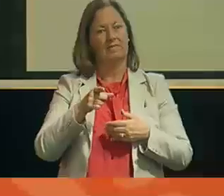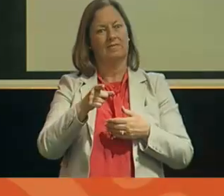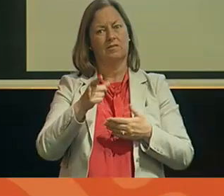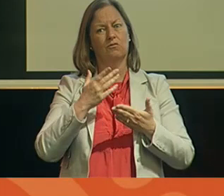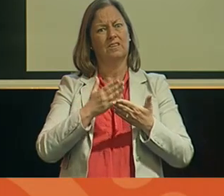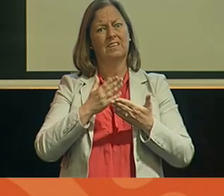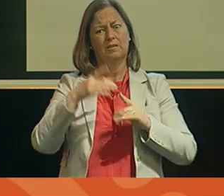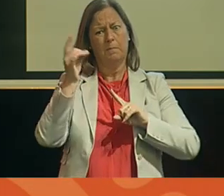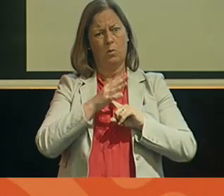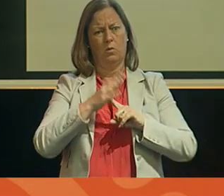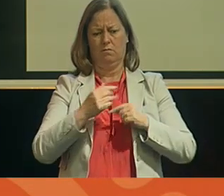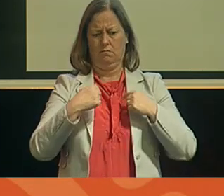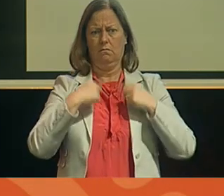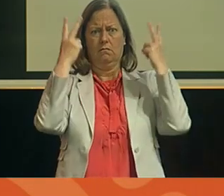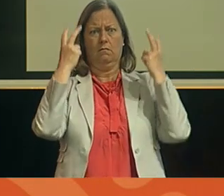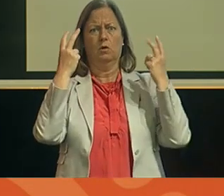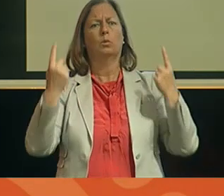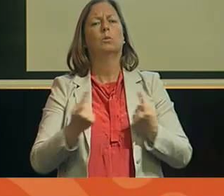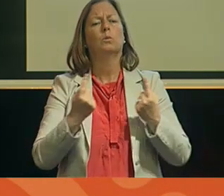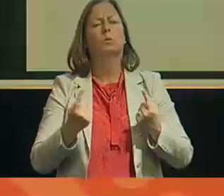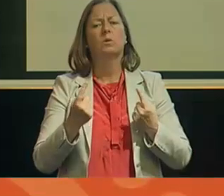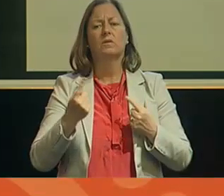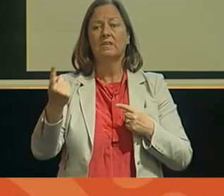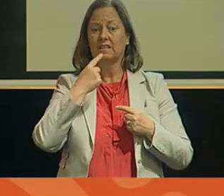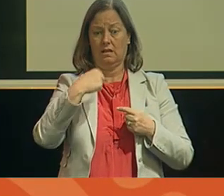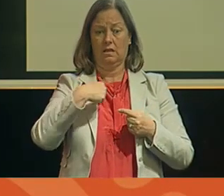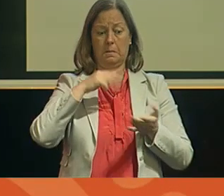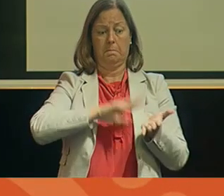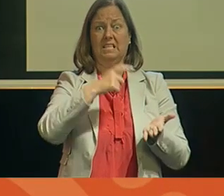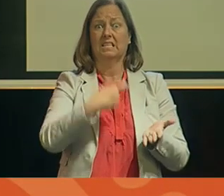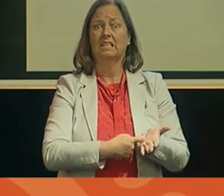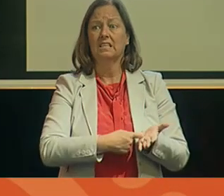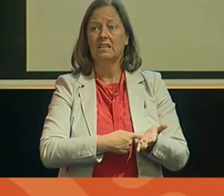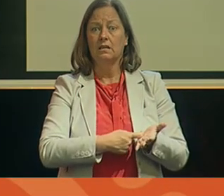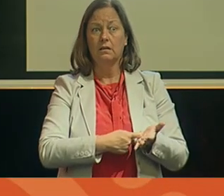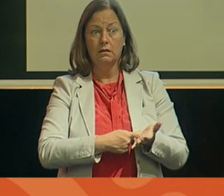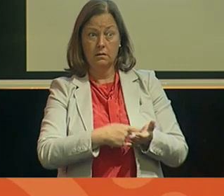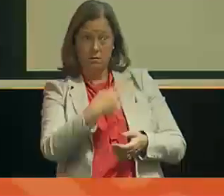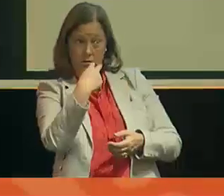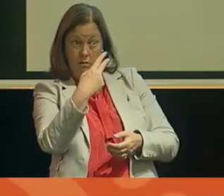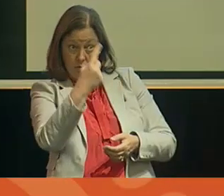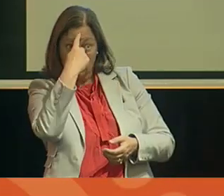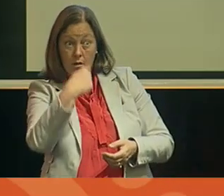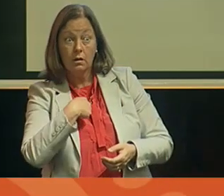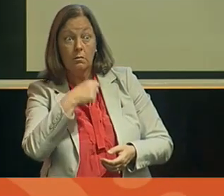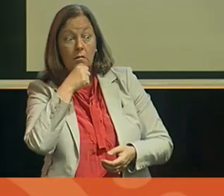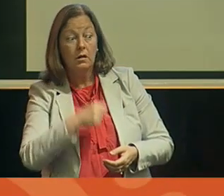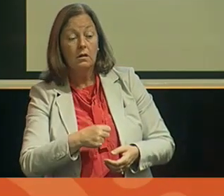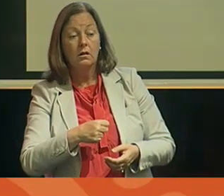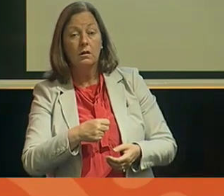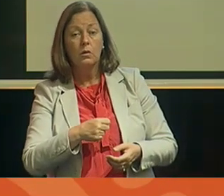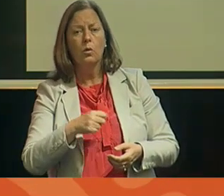us trans people. If a person calls me by Mr., do I look like a mister? Or should